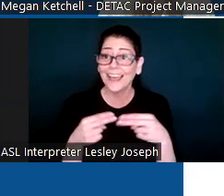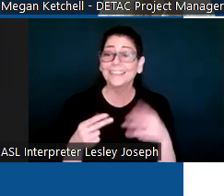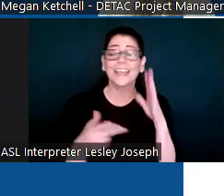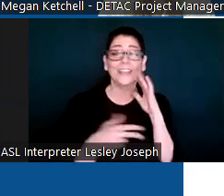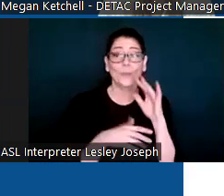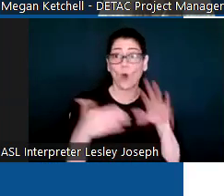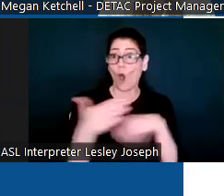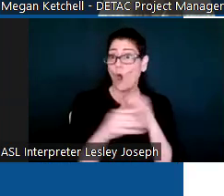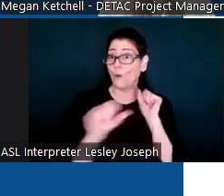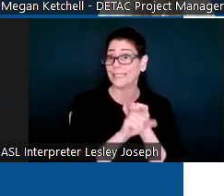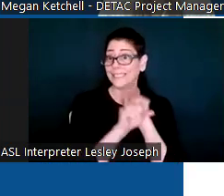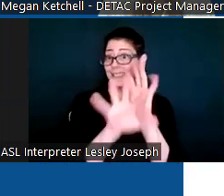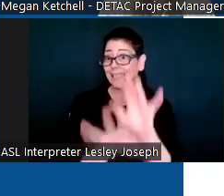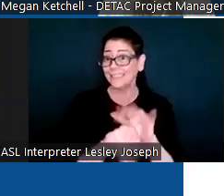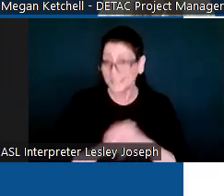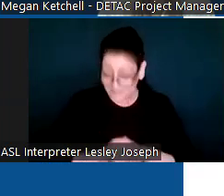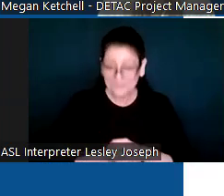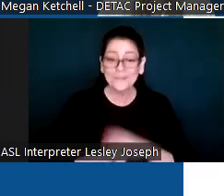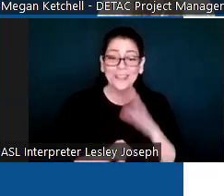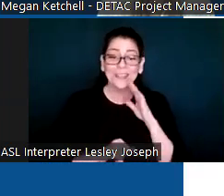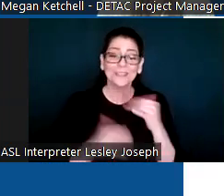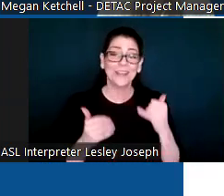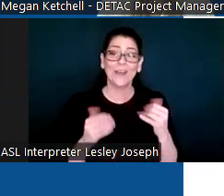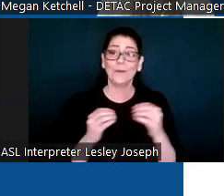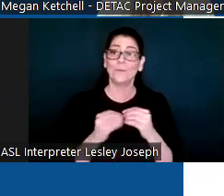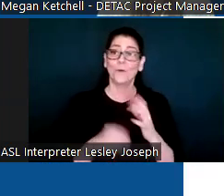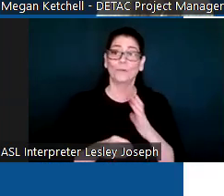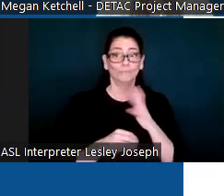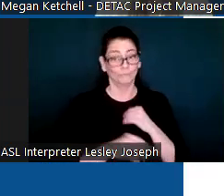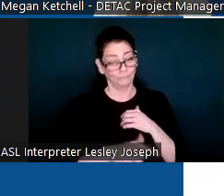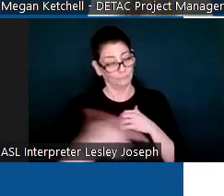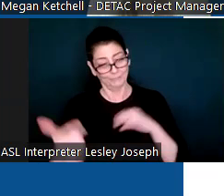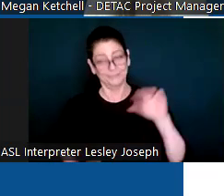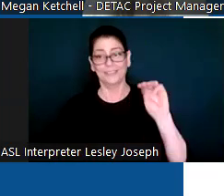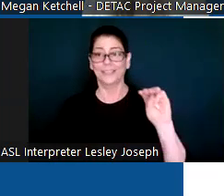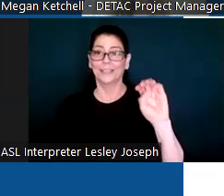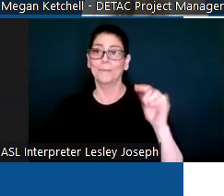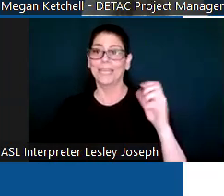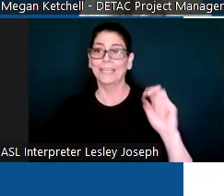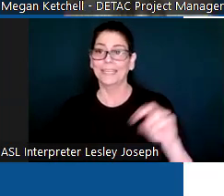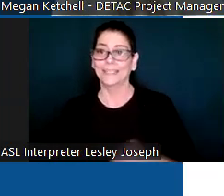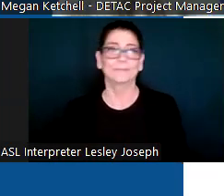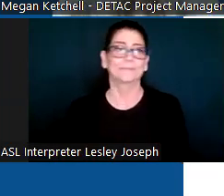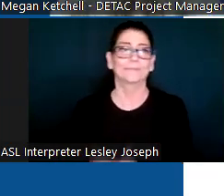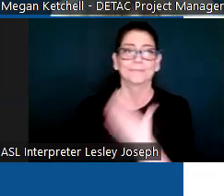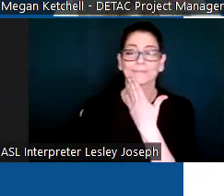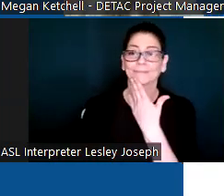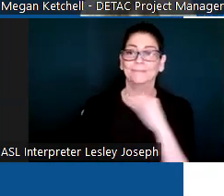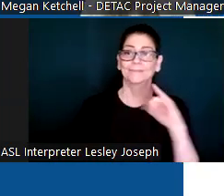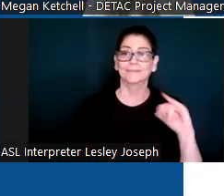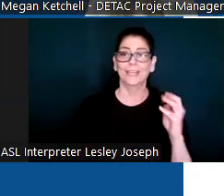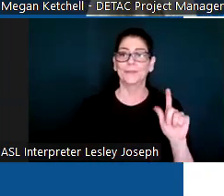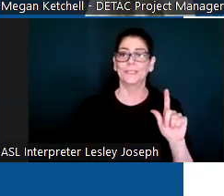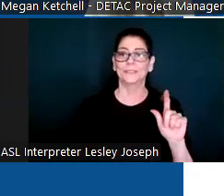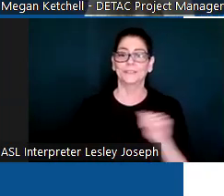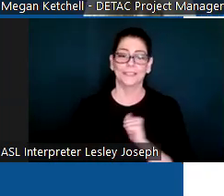way. And with that, I'll turn it more formally and officially back over to you, Megan. Great. Thanks, Jill.